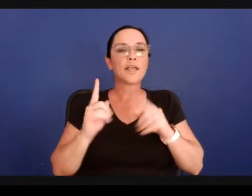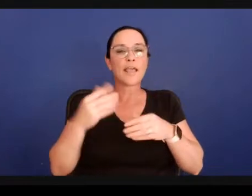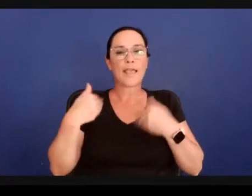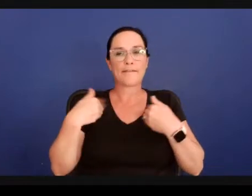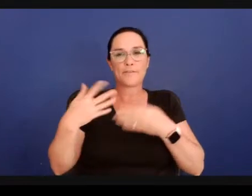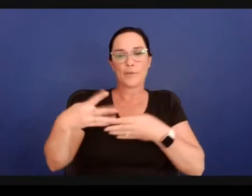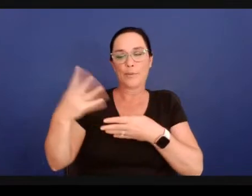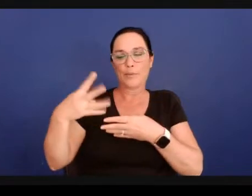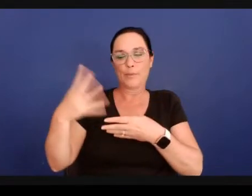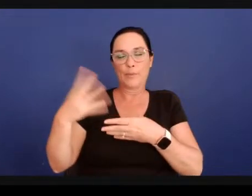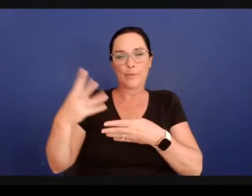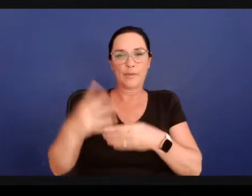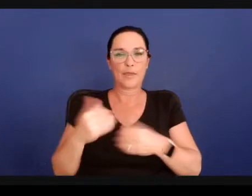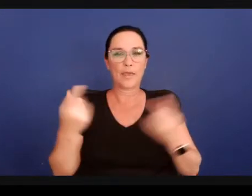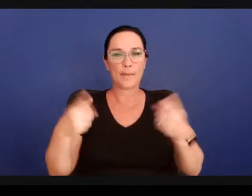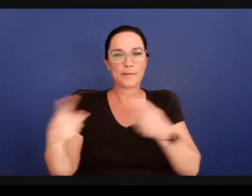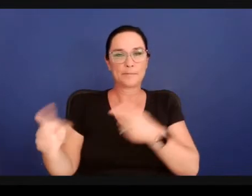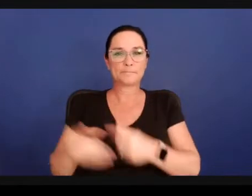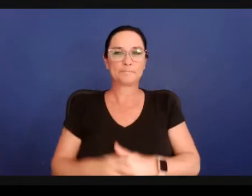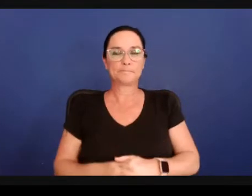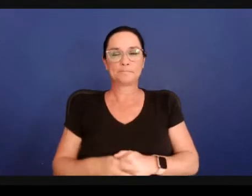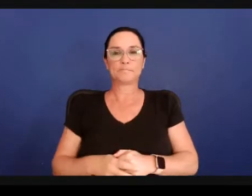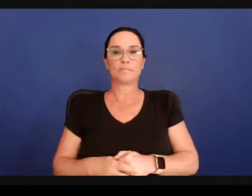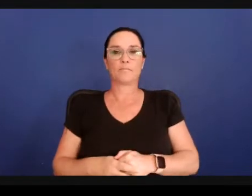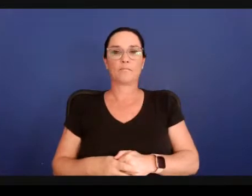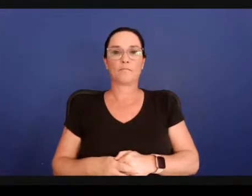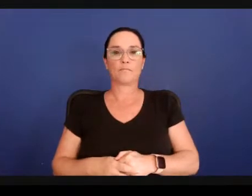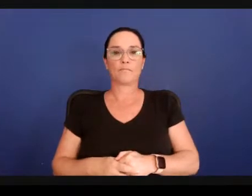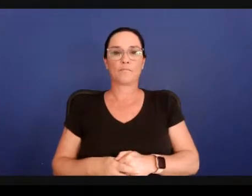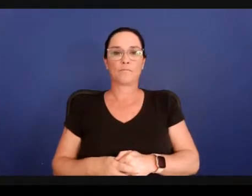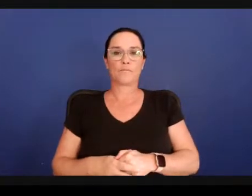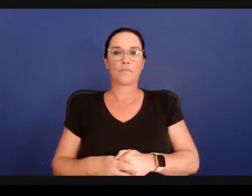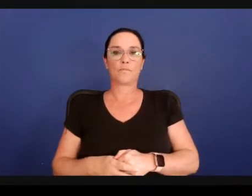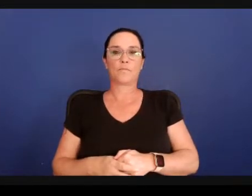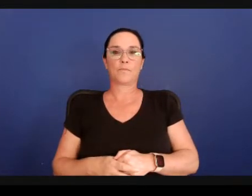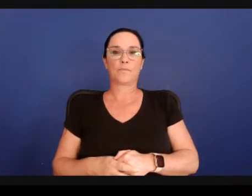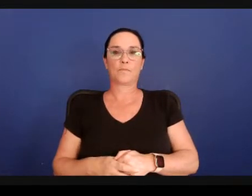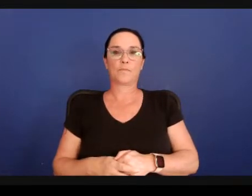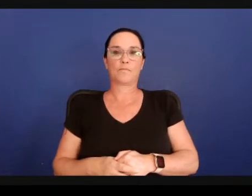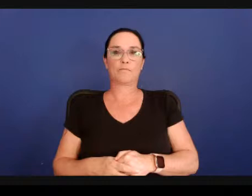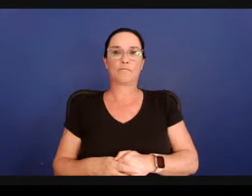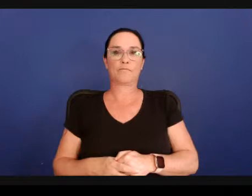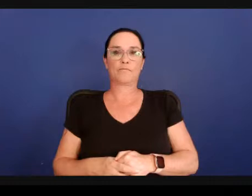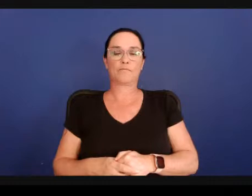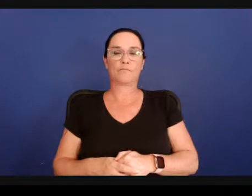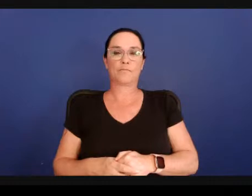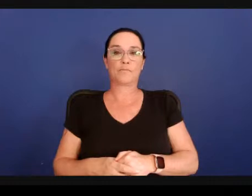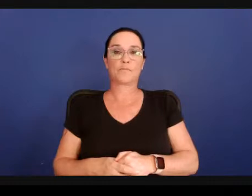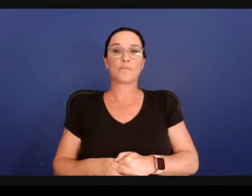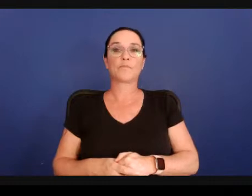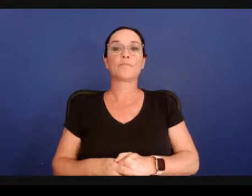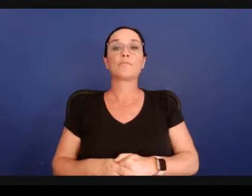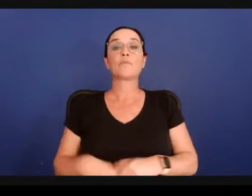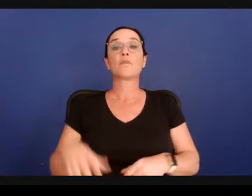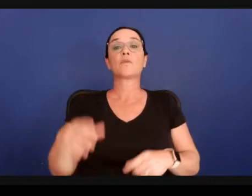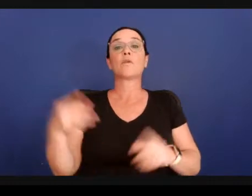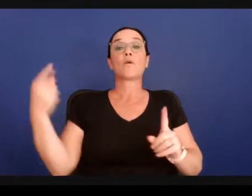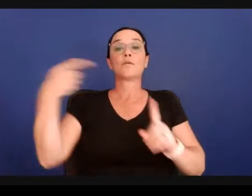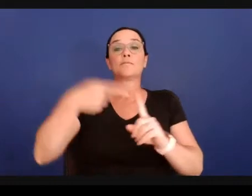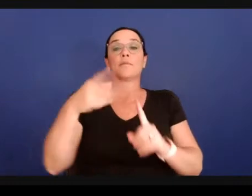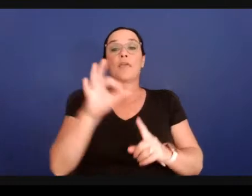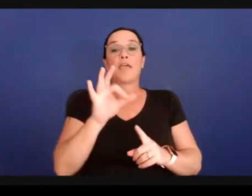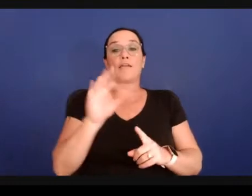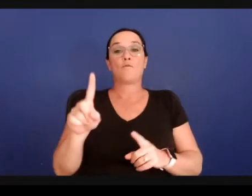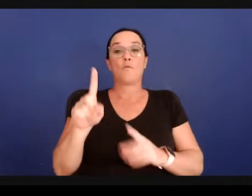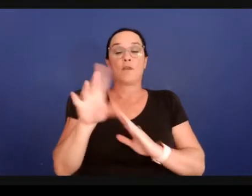and over here as well, as we'll see here shortly too. So let's turn to the F1 camera, where we do